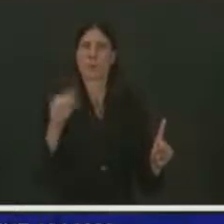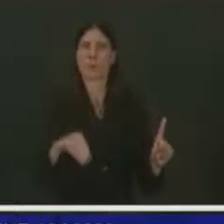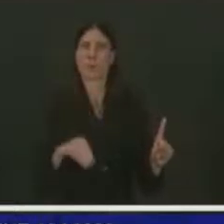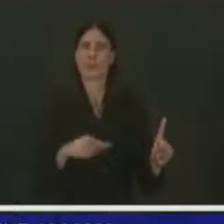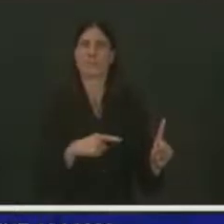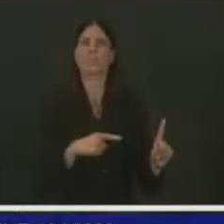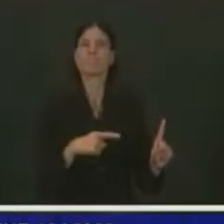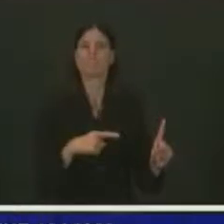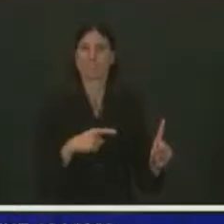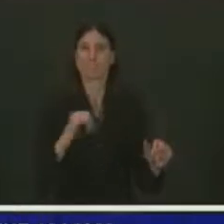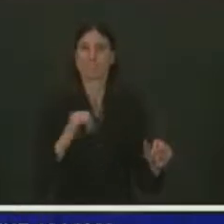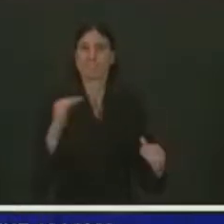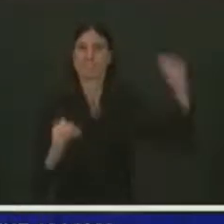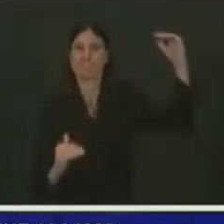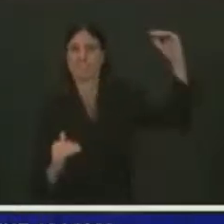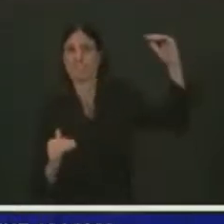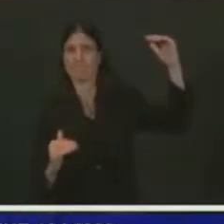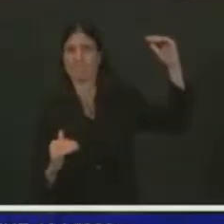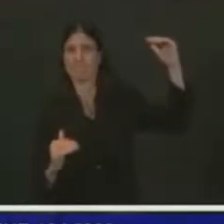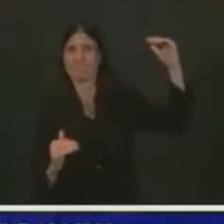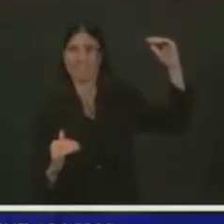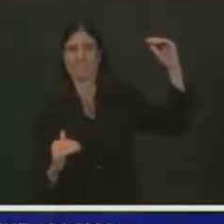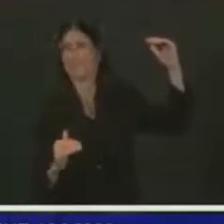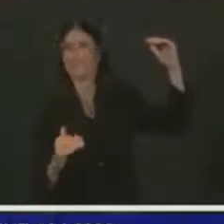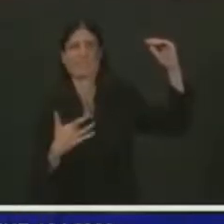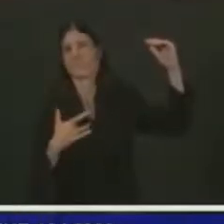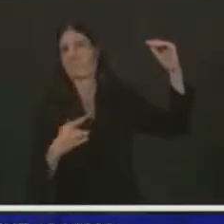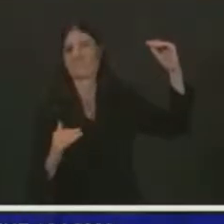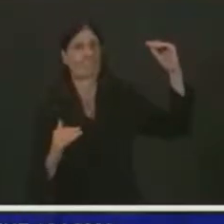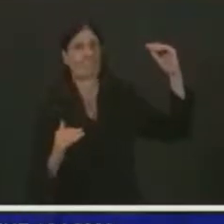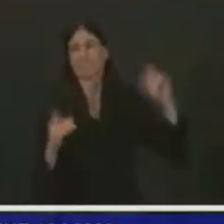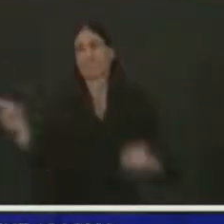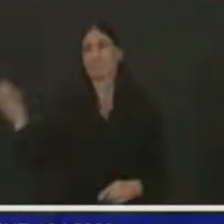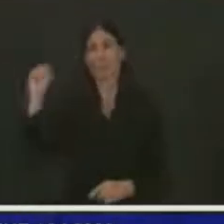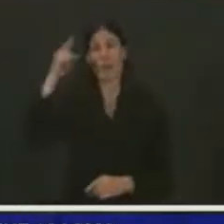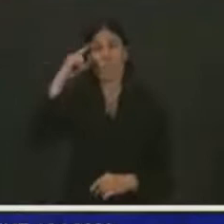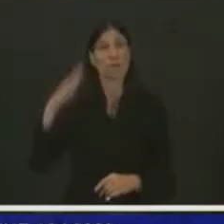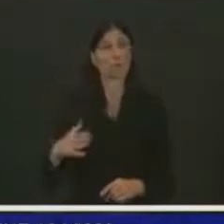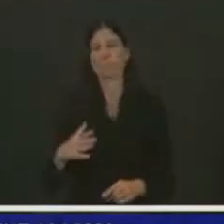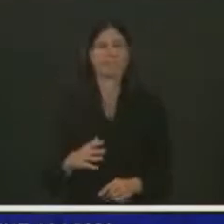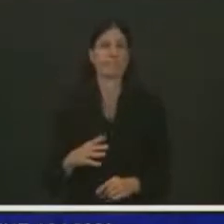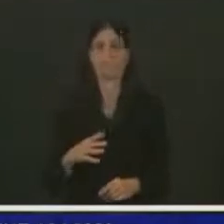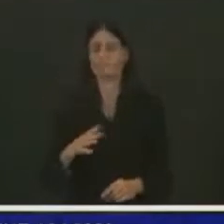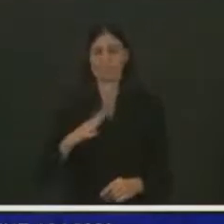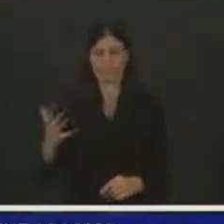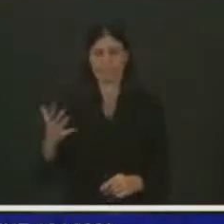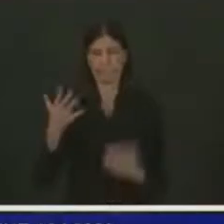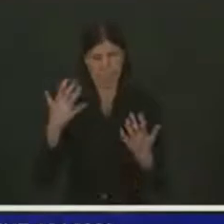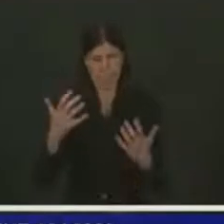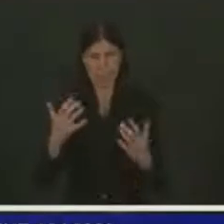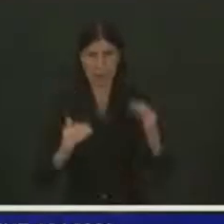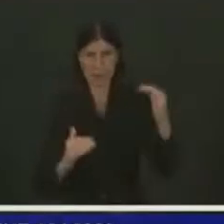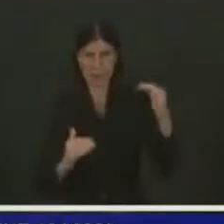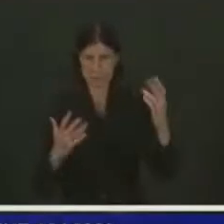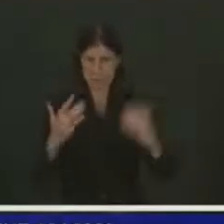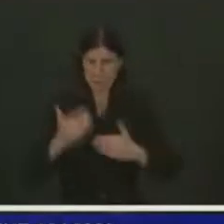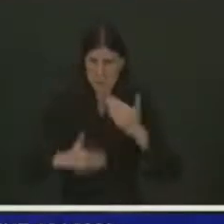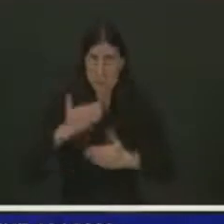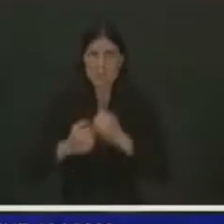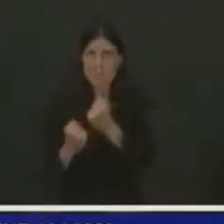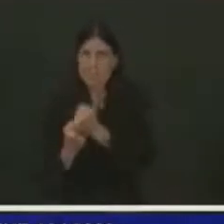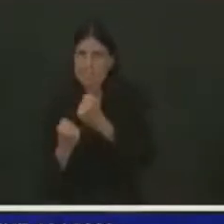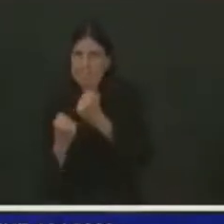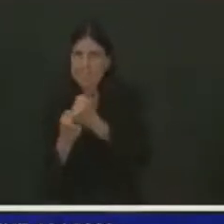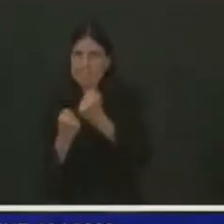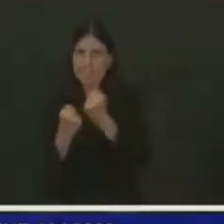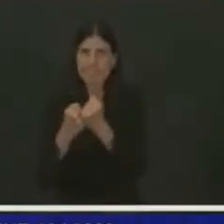The important overall picture from the serology testing that's helpful is that for all people sampled,